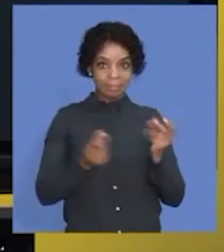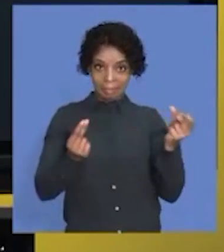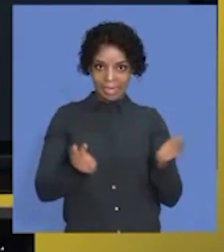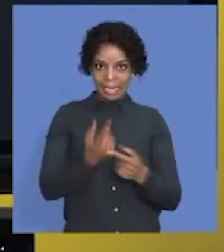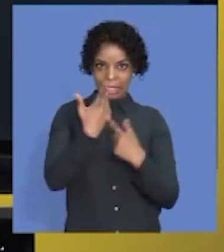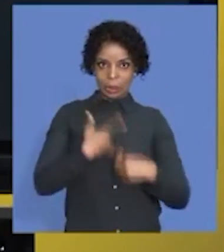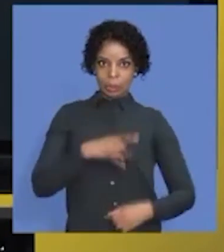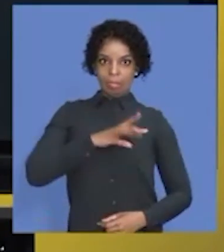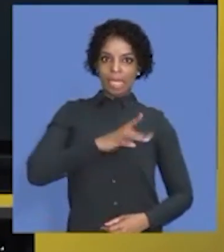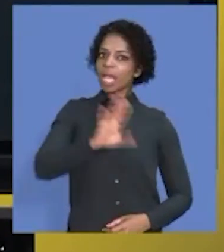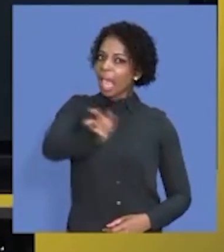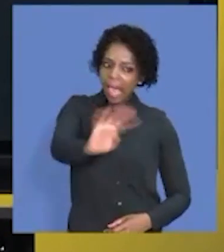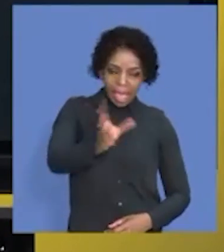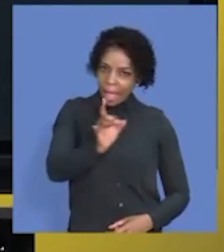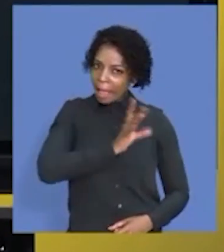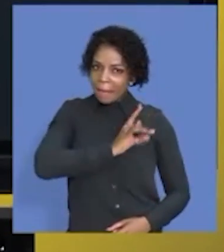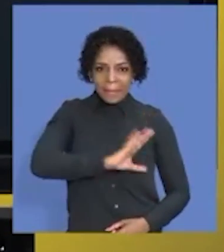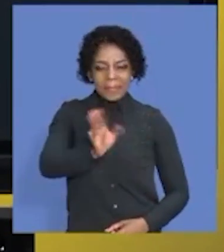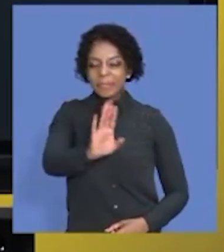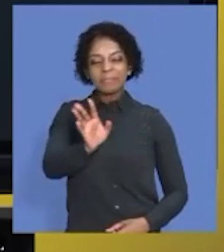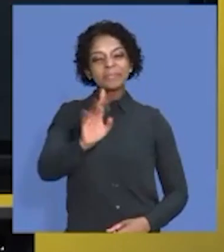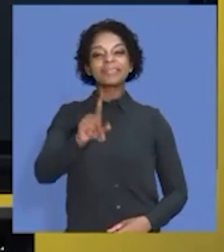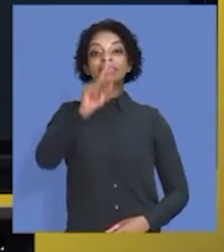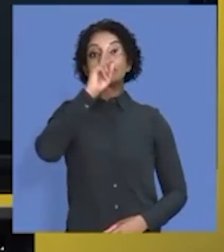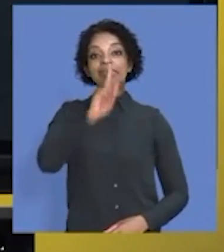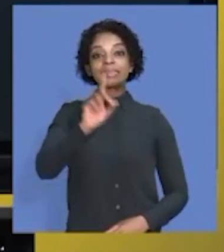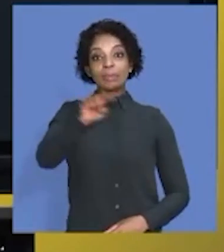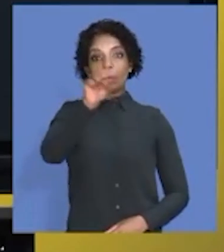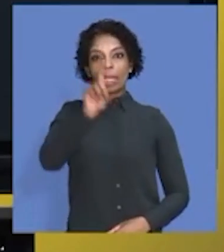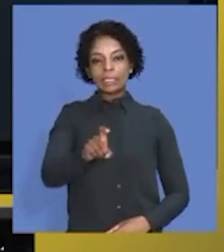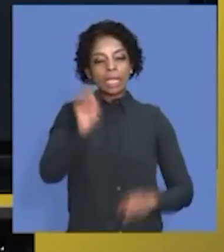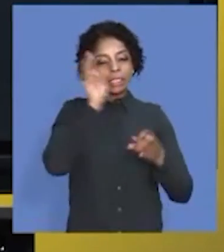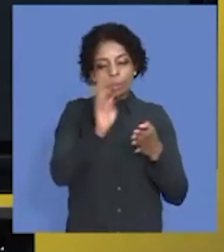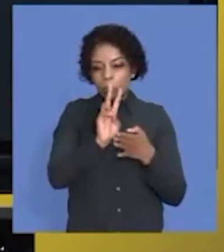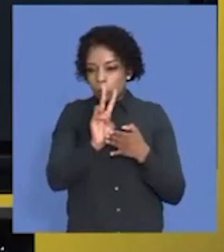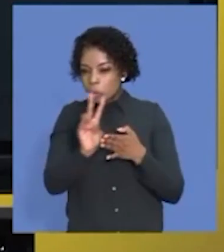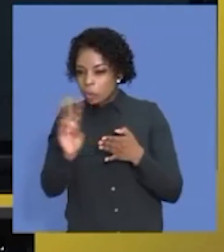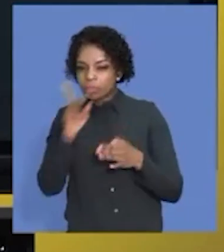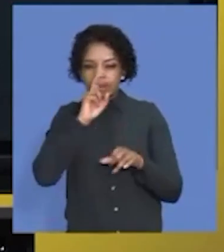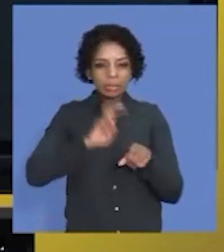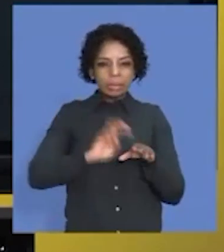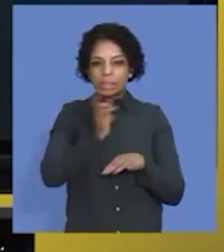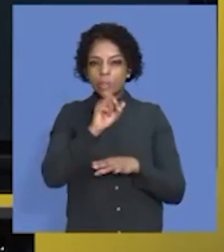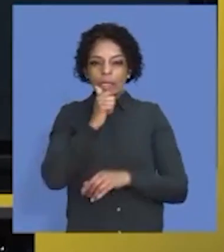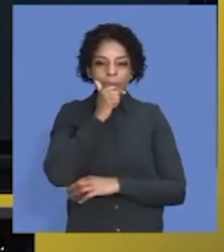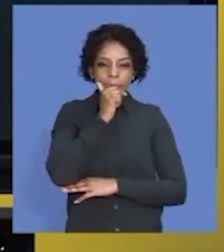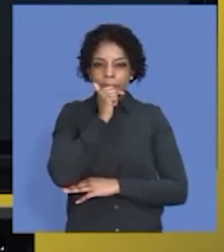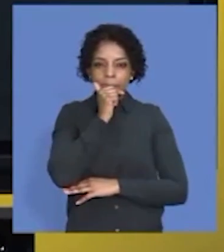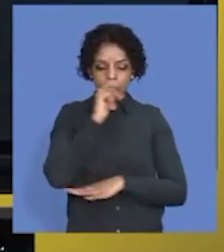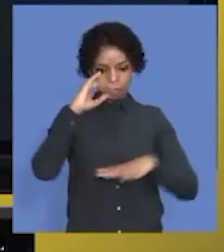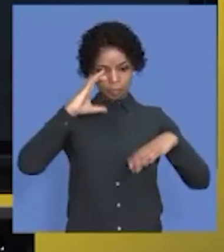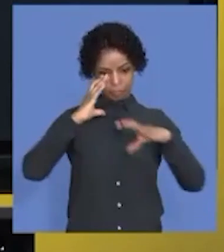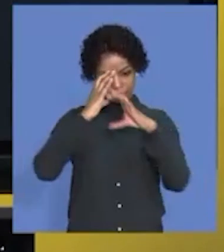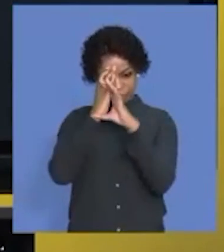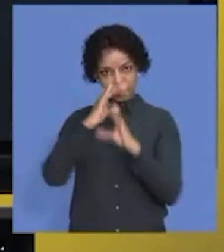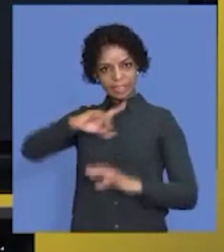mode. No need to panic. Look at the question, see what is required, focus, make sure